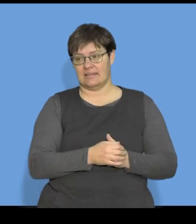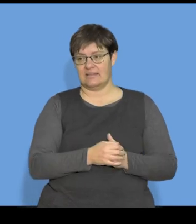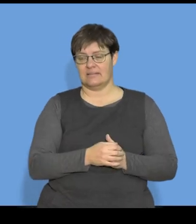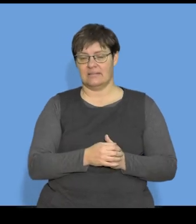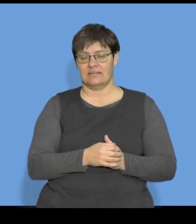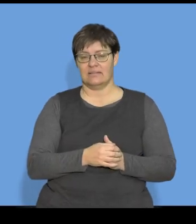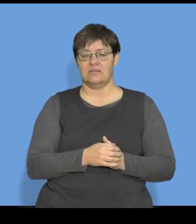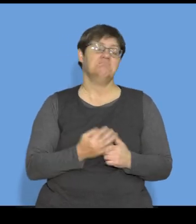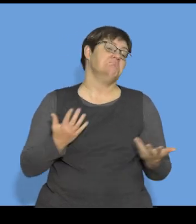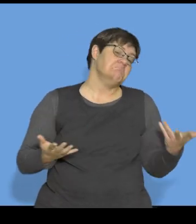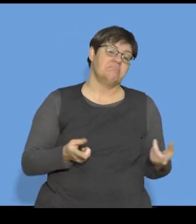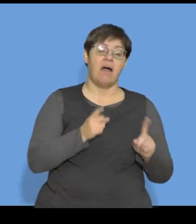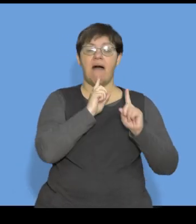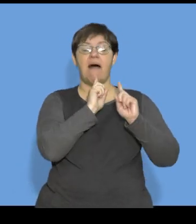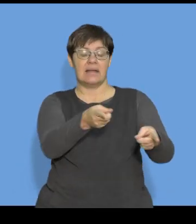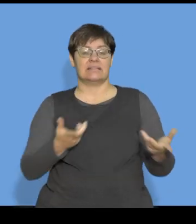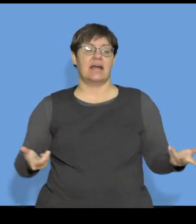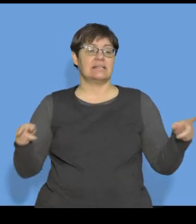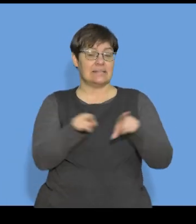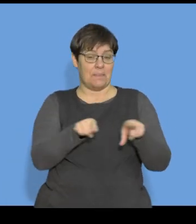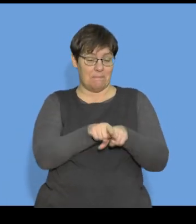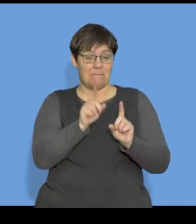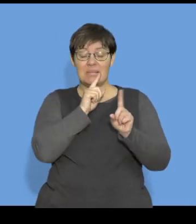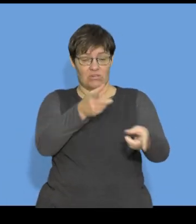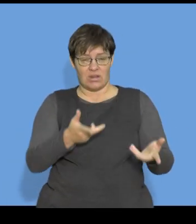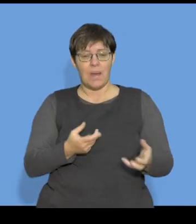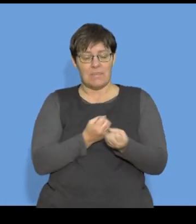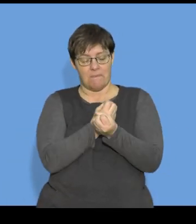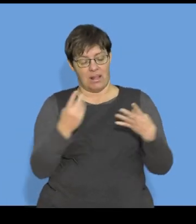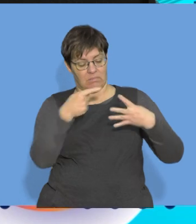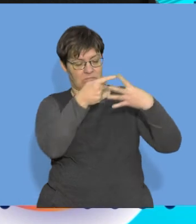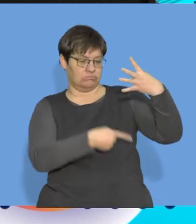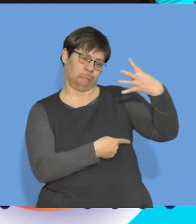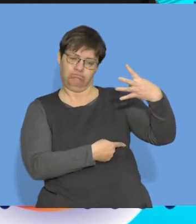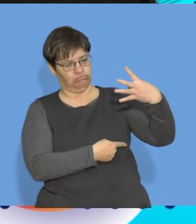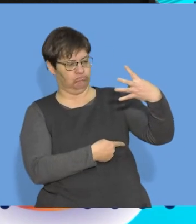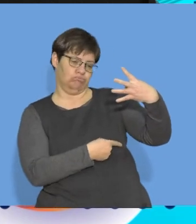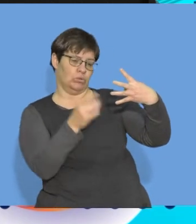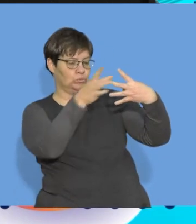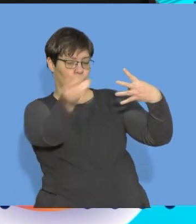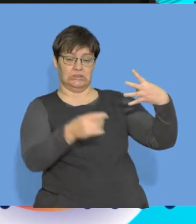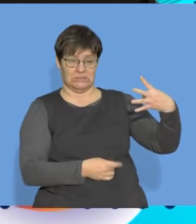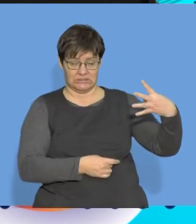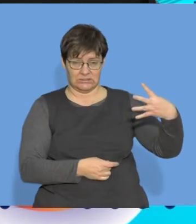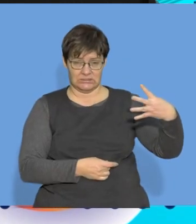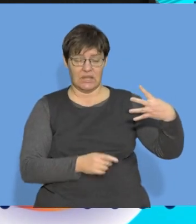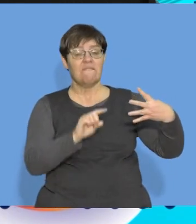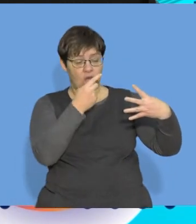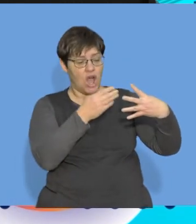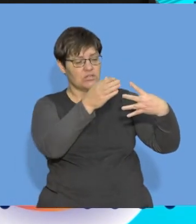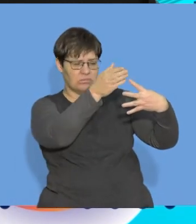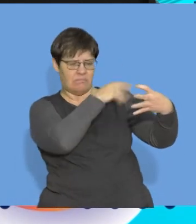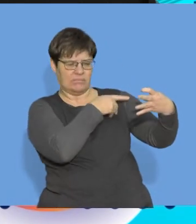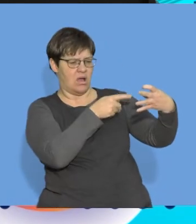answer. So if you answer a question like this instruction, it's a multiple choice question, what you do, you